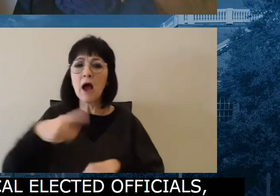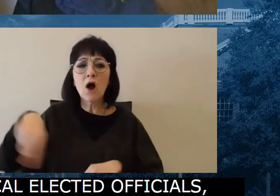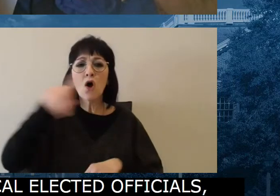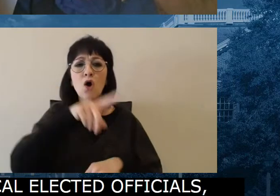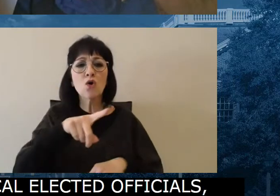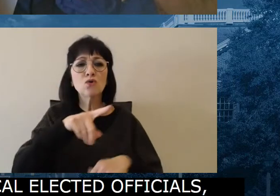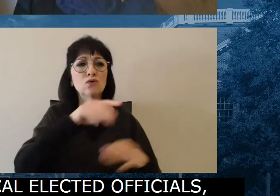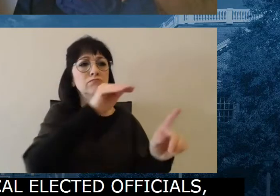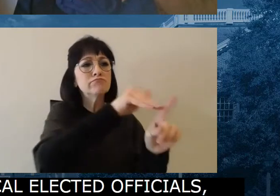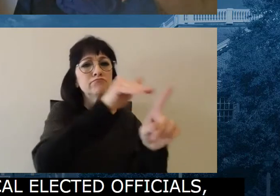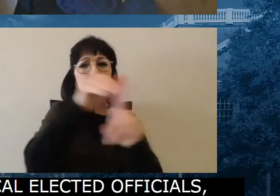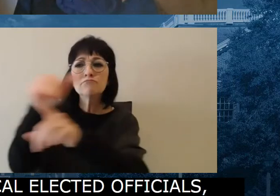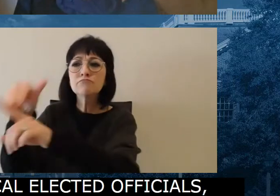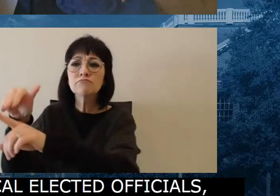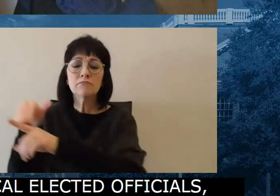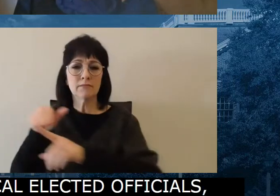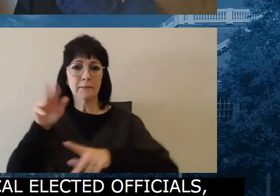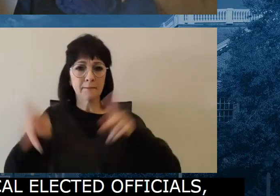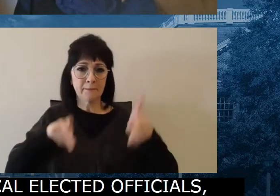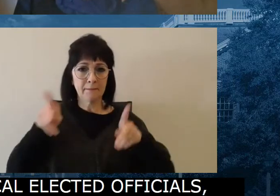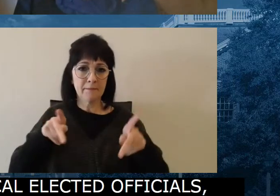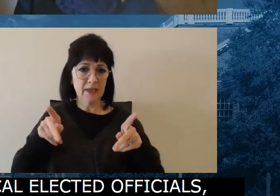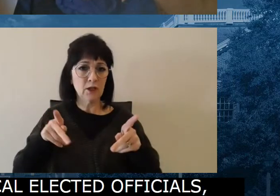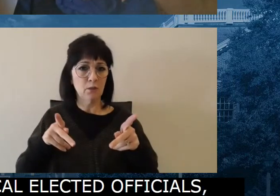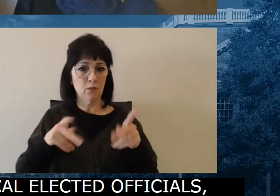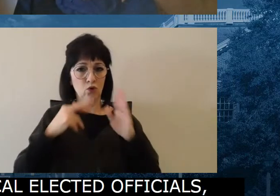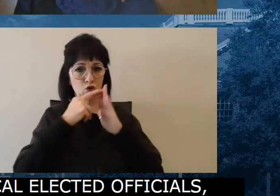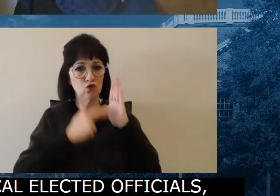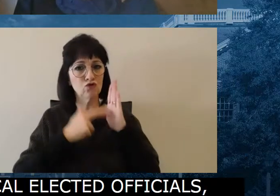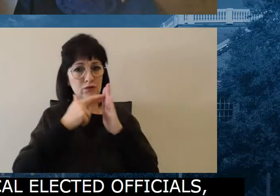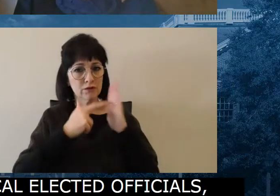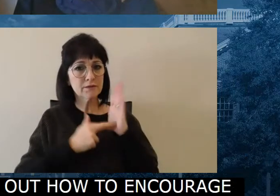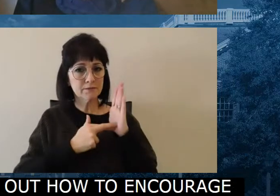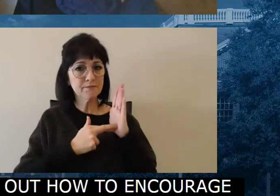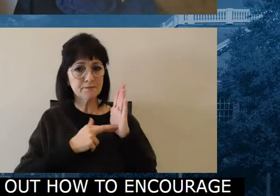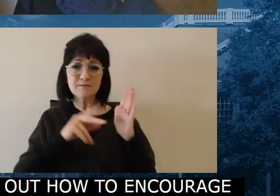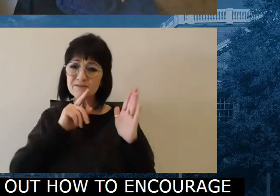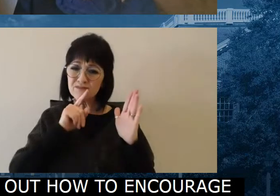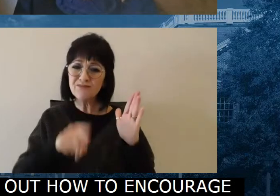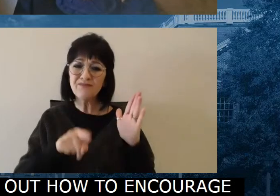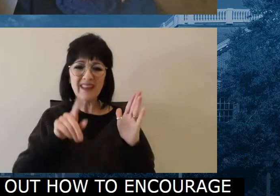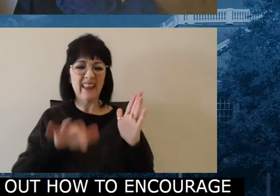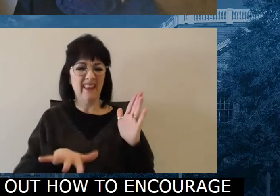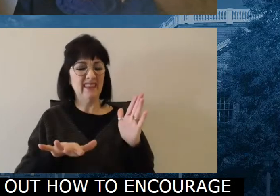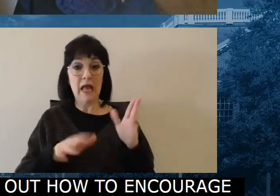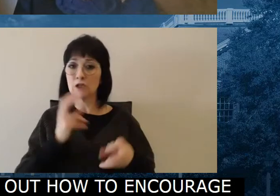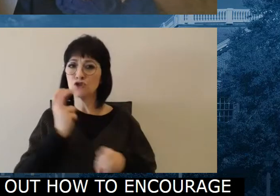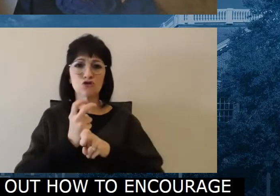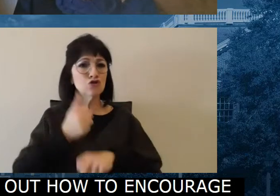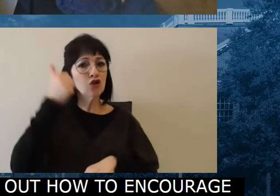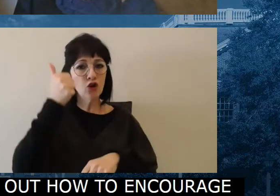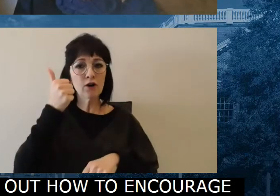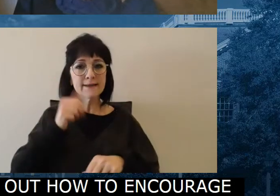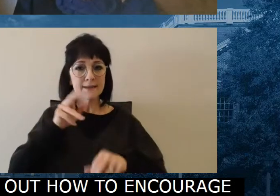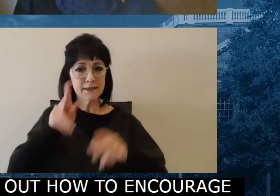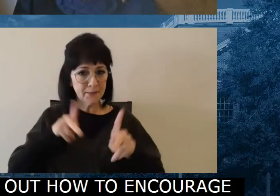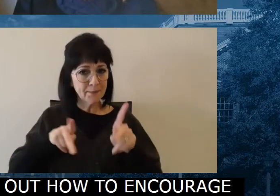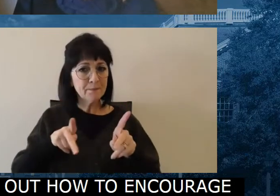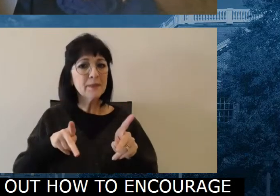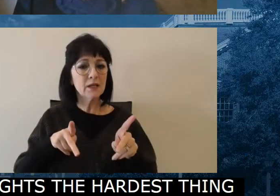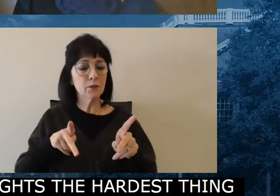hardest thing with respect to the equitable distribution of the vaccine, is getting people to sign